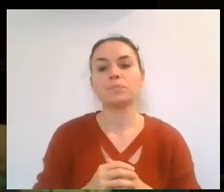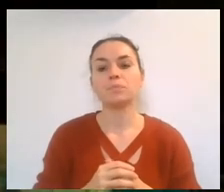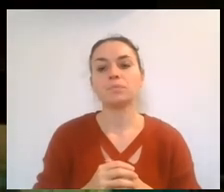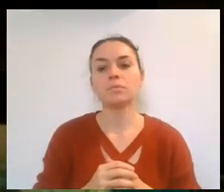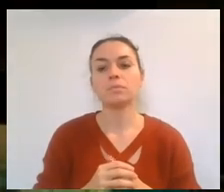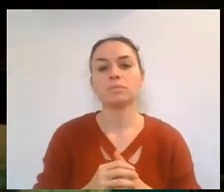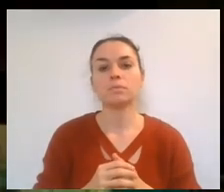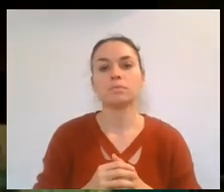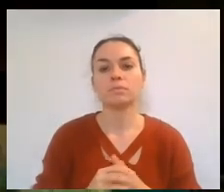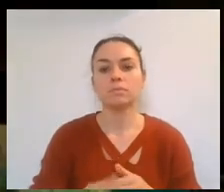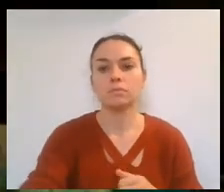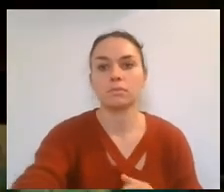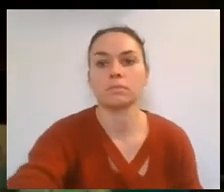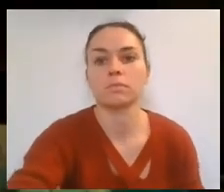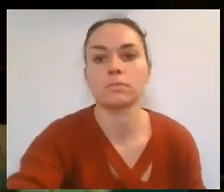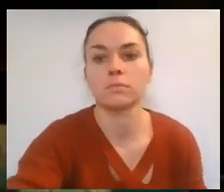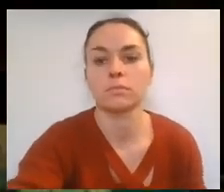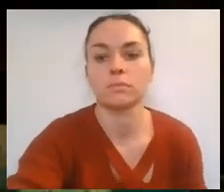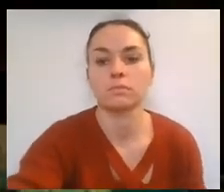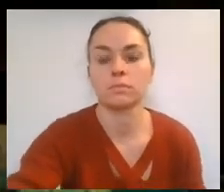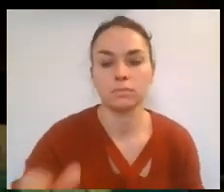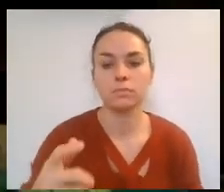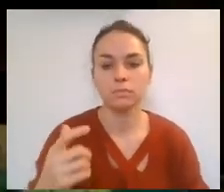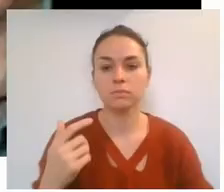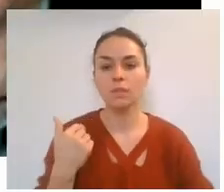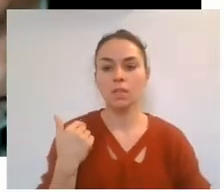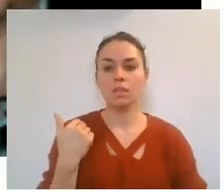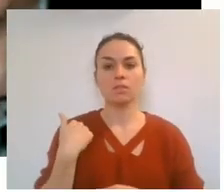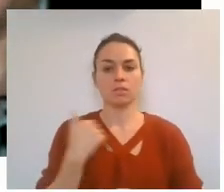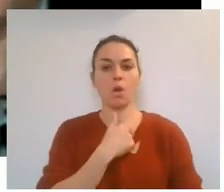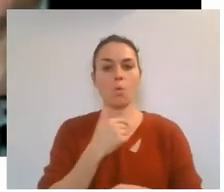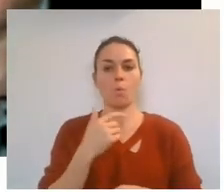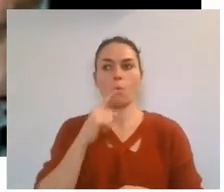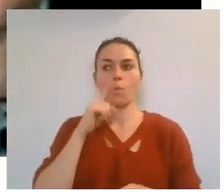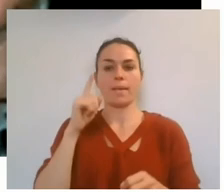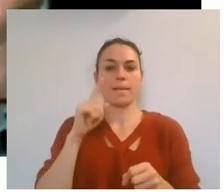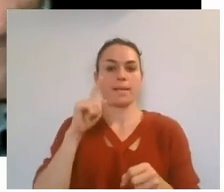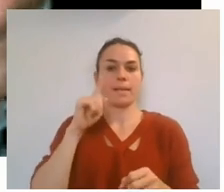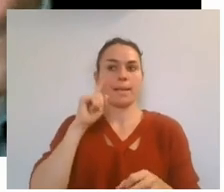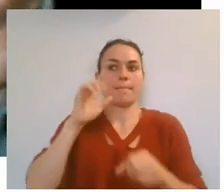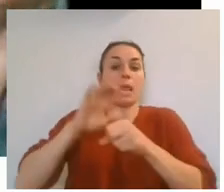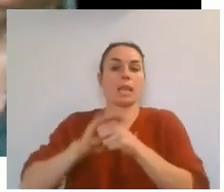from the epoch we're in. Yeah, they would just